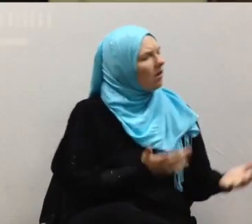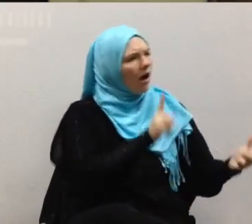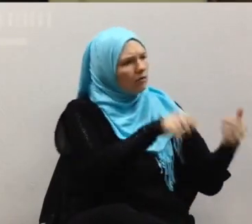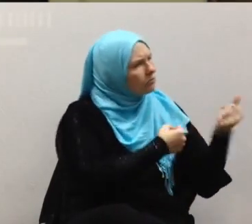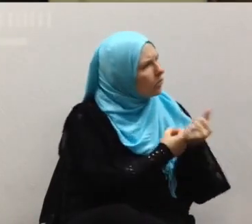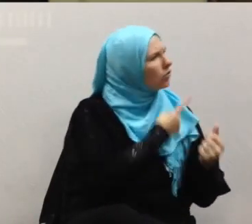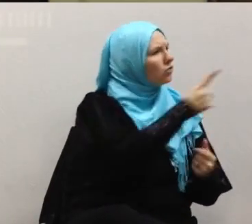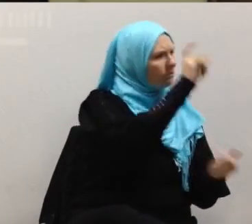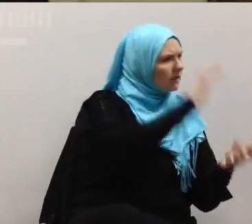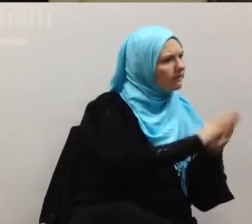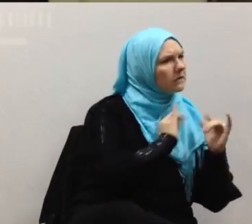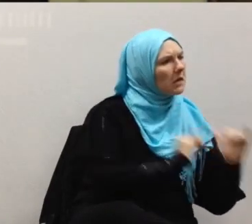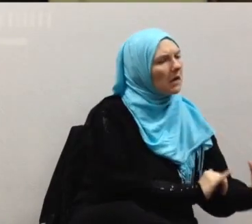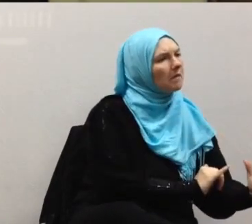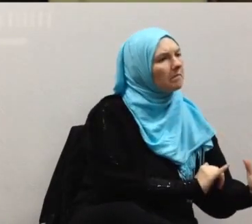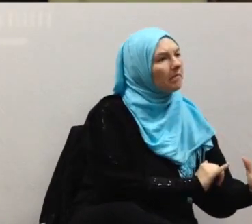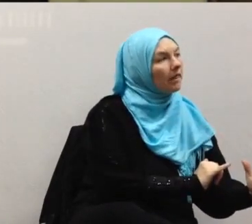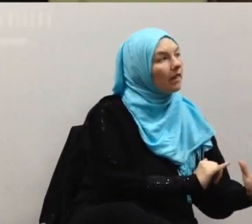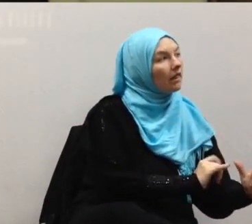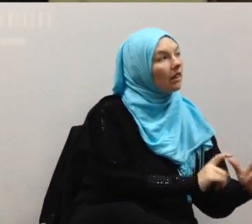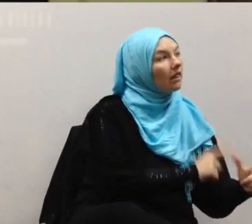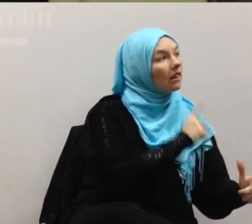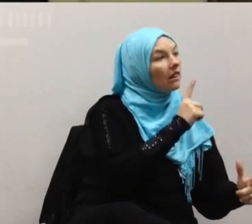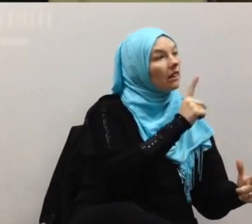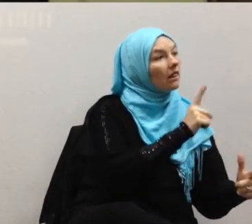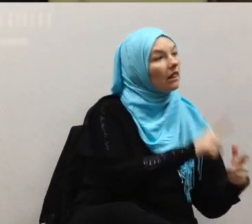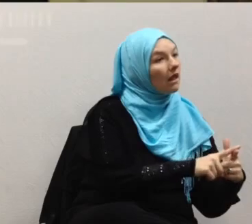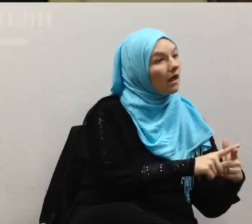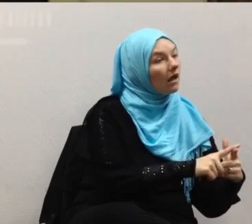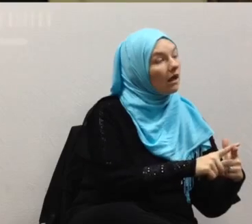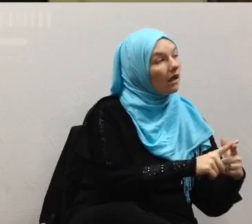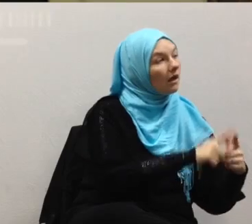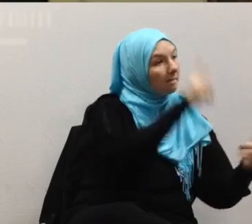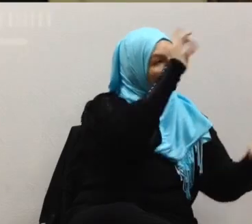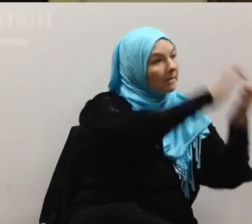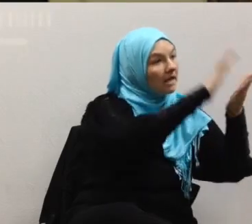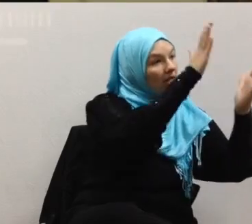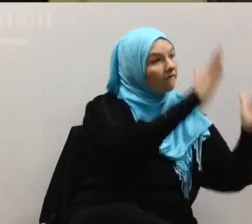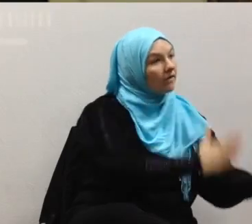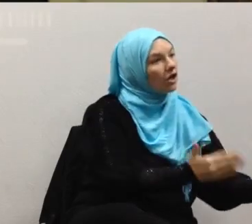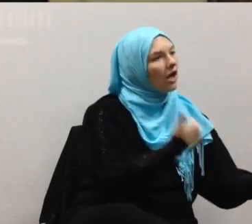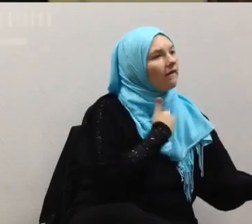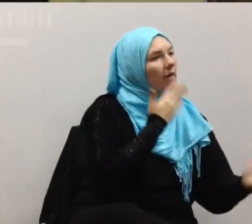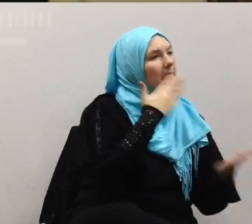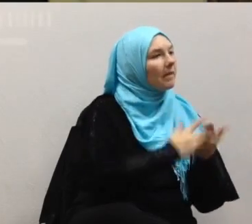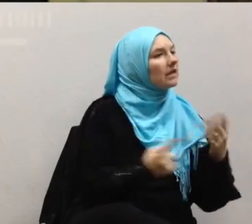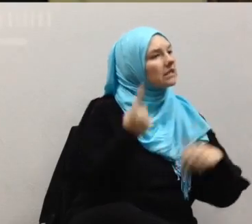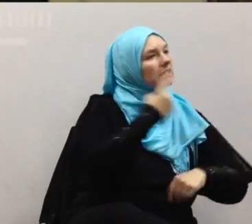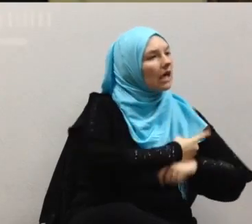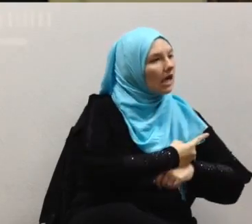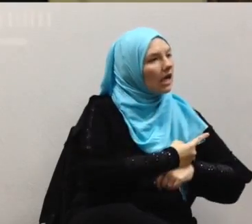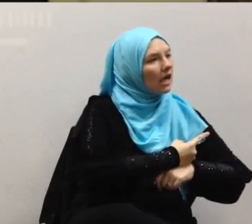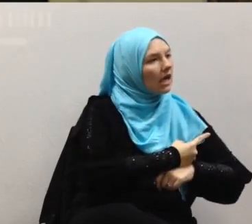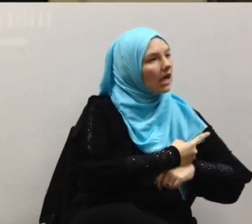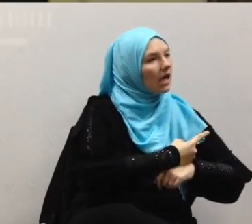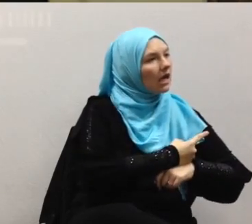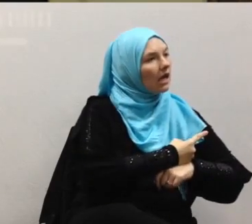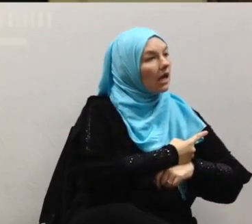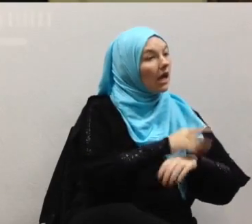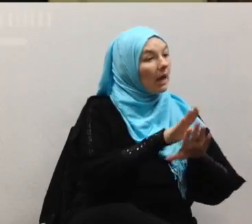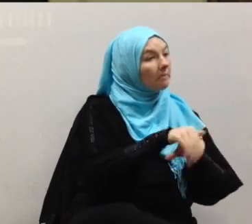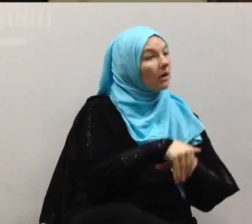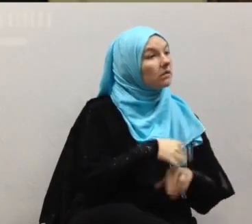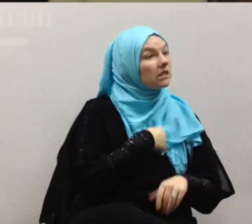And if the believers had a bad day, like the day of Uhud, the hypocrites would say,